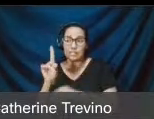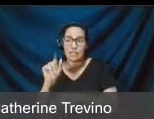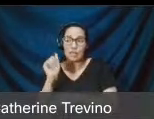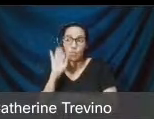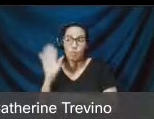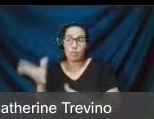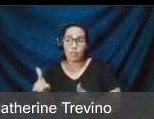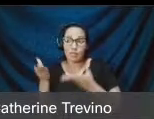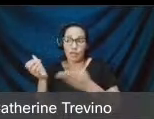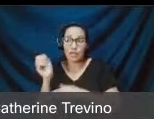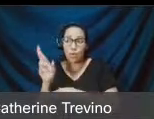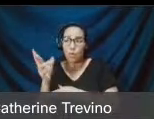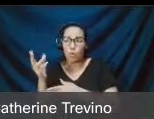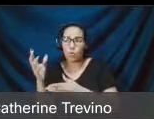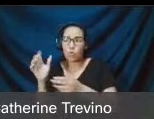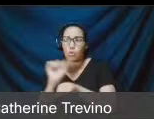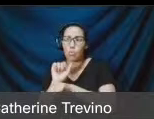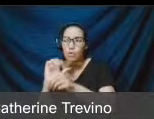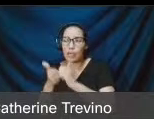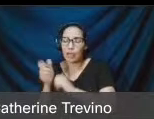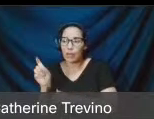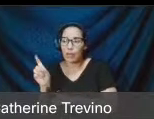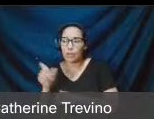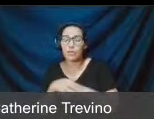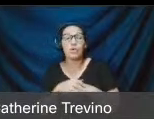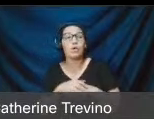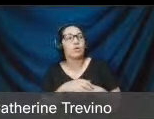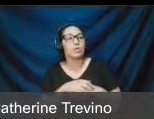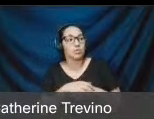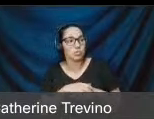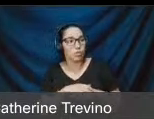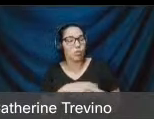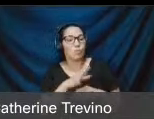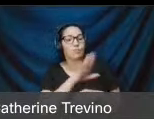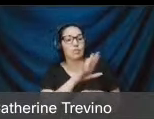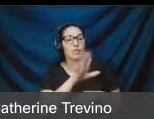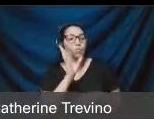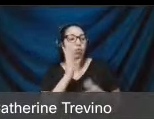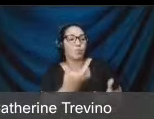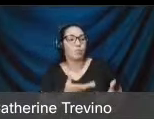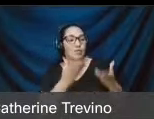work? So the sites will provide that information.